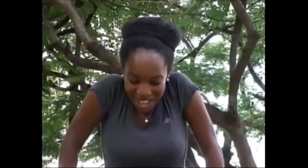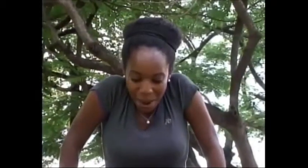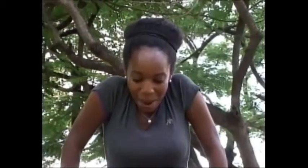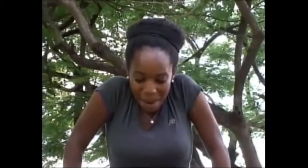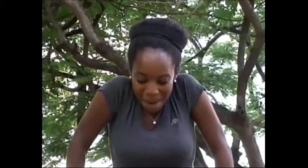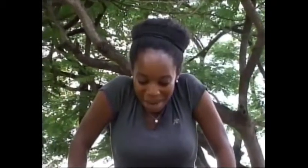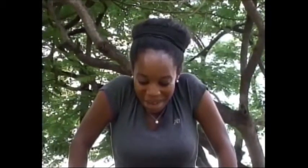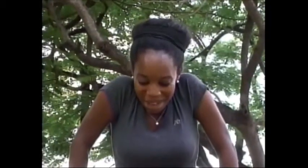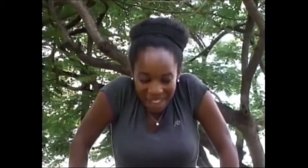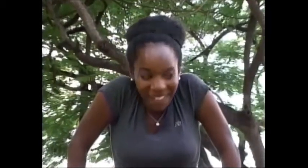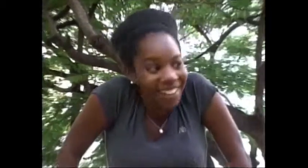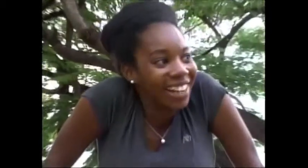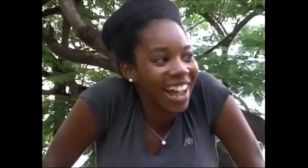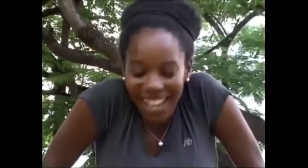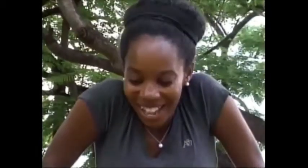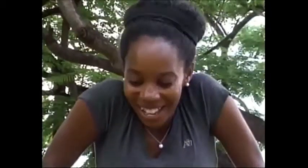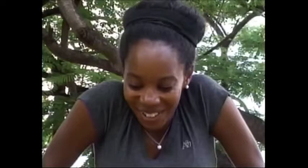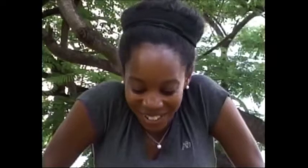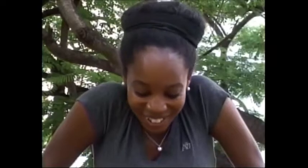Lean.